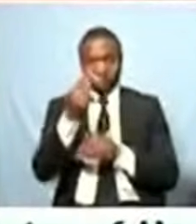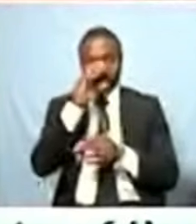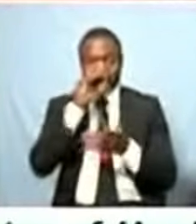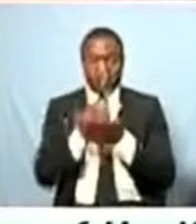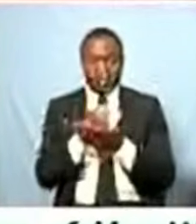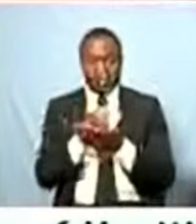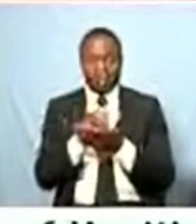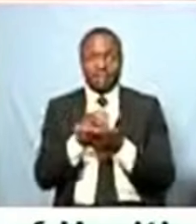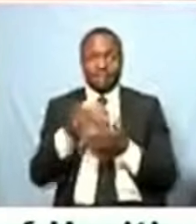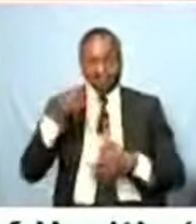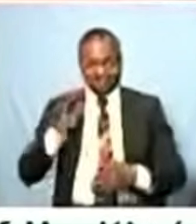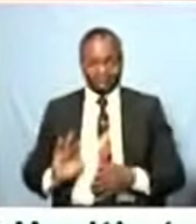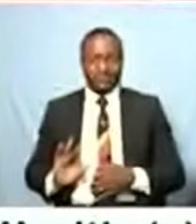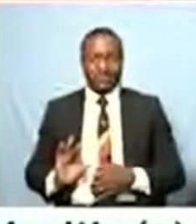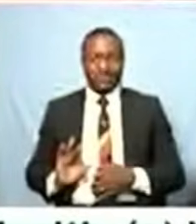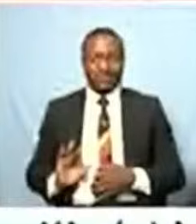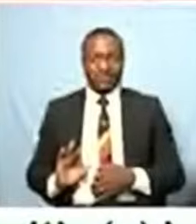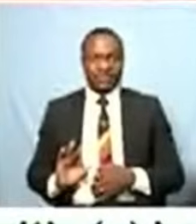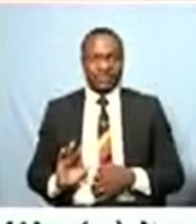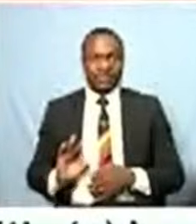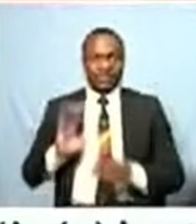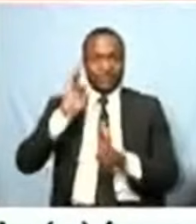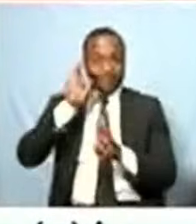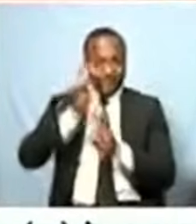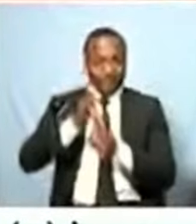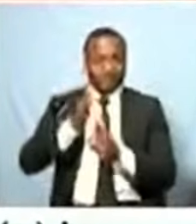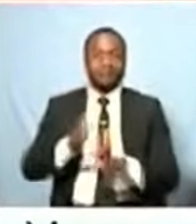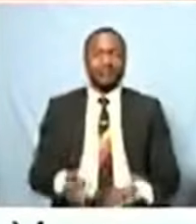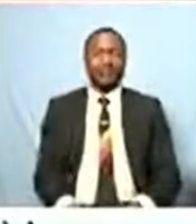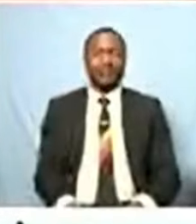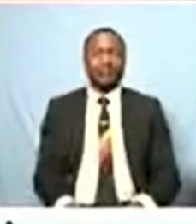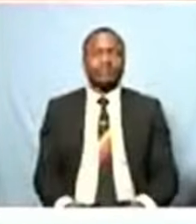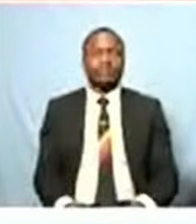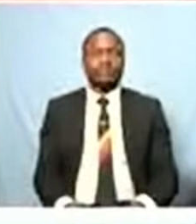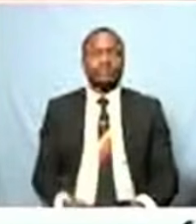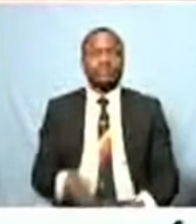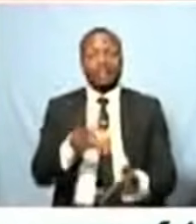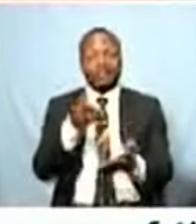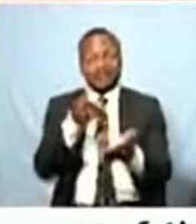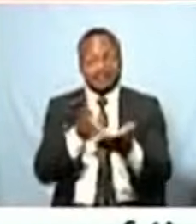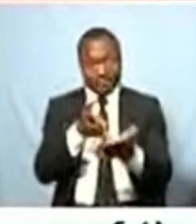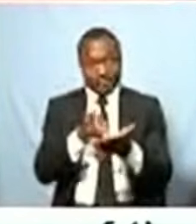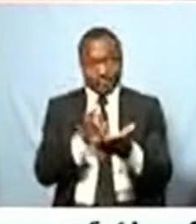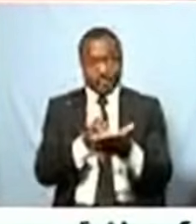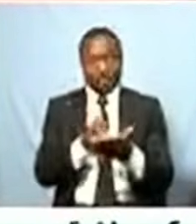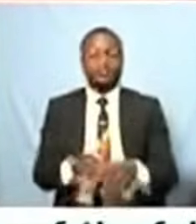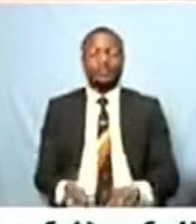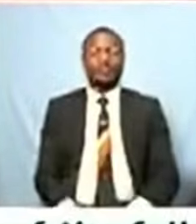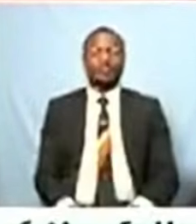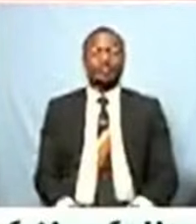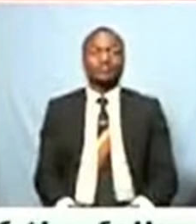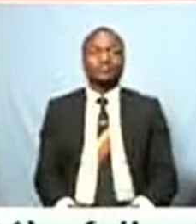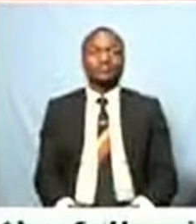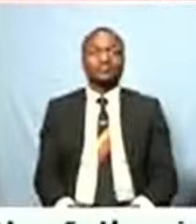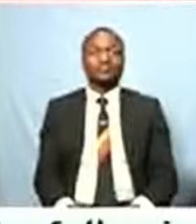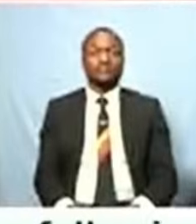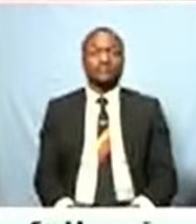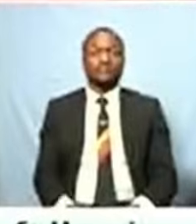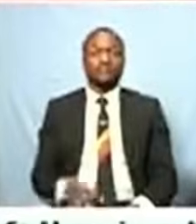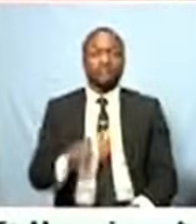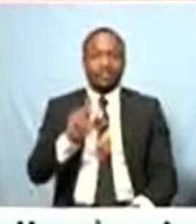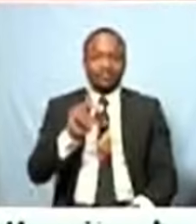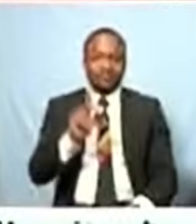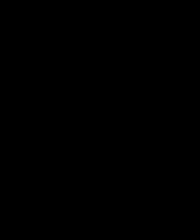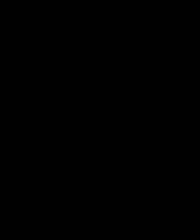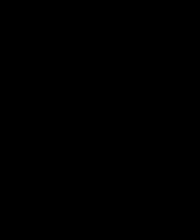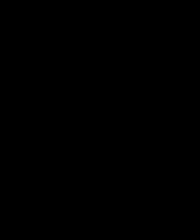is a beneficiary. In fact, to be specific, these are earmarked for Kanziva,